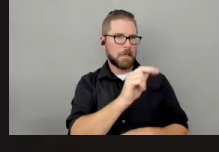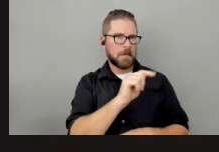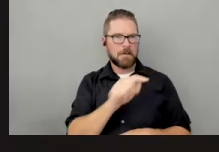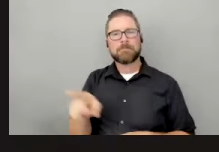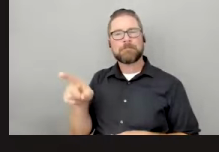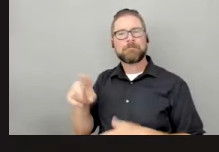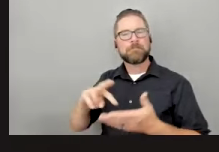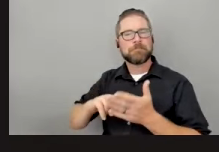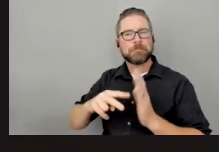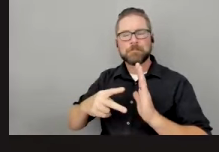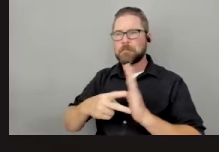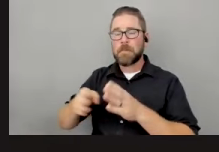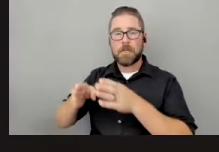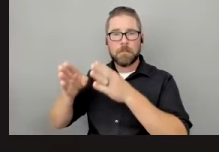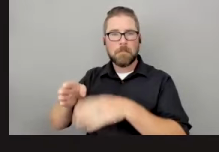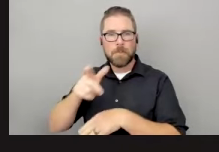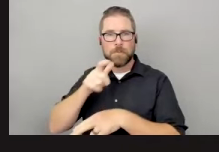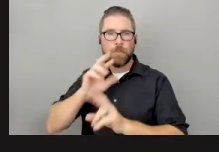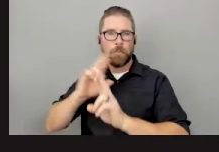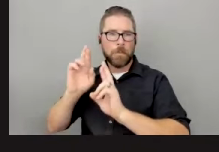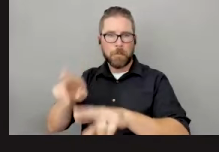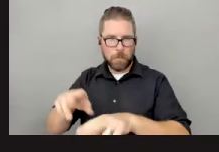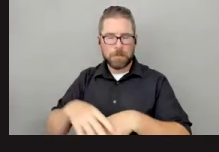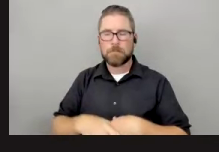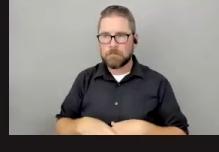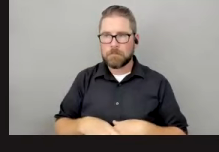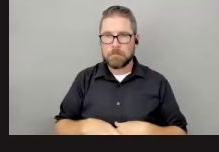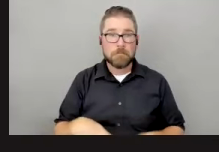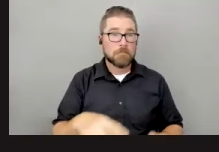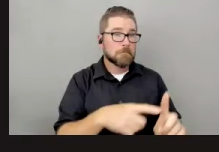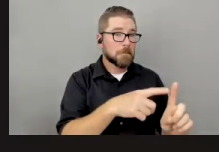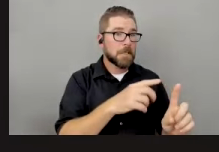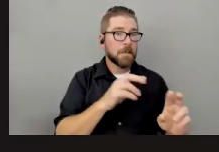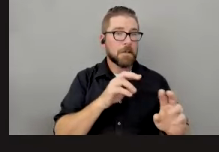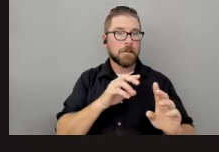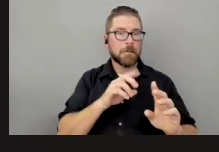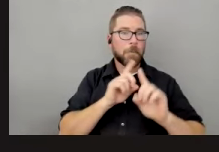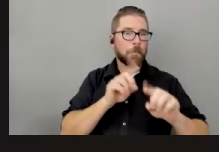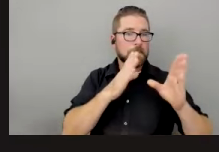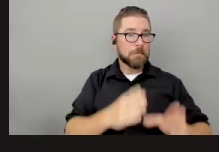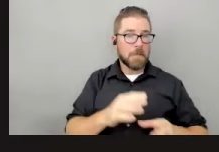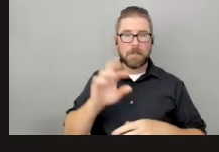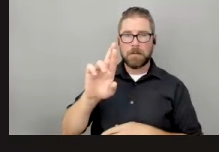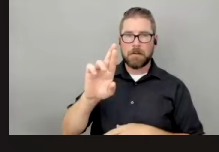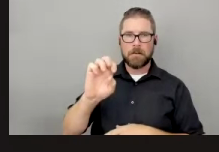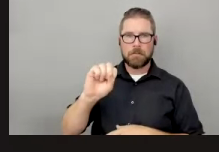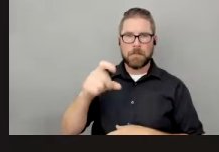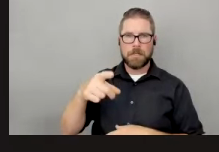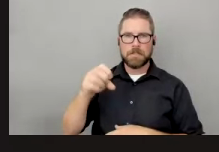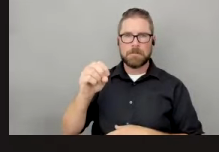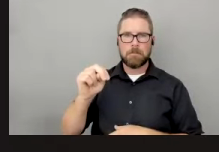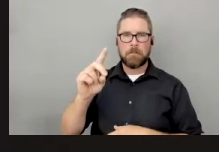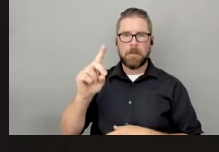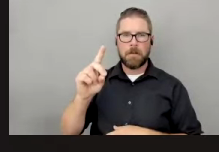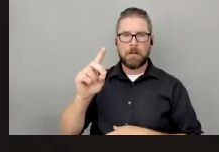is making the report or the complaint, and then the respondent is the person who is responding to the complaint, or also